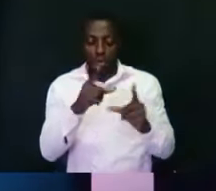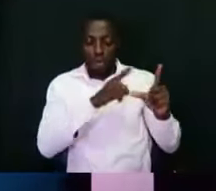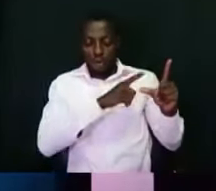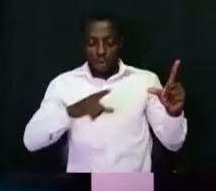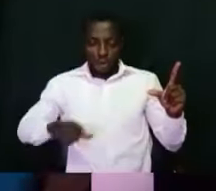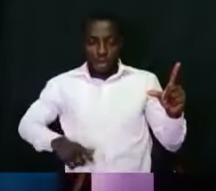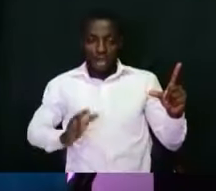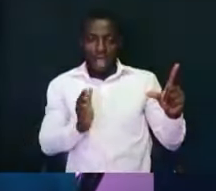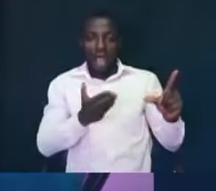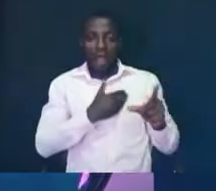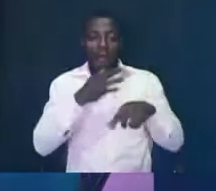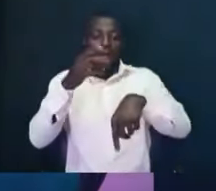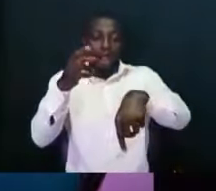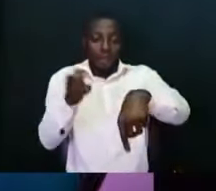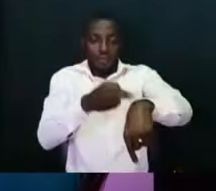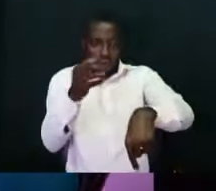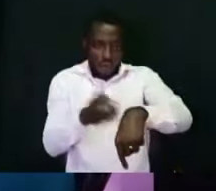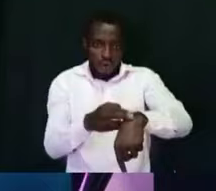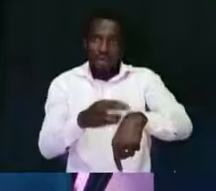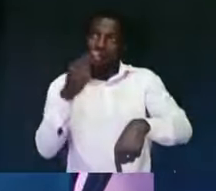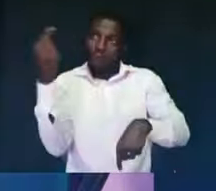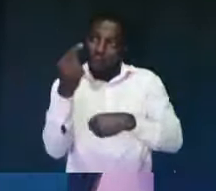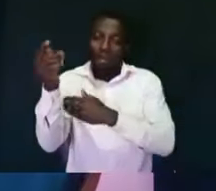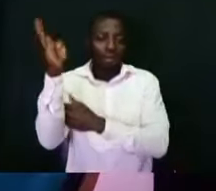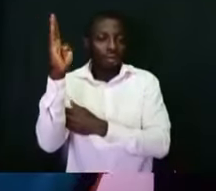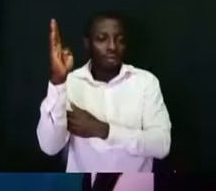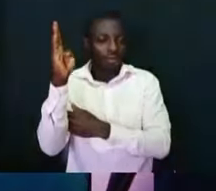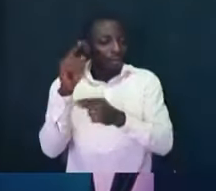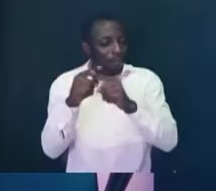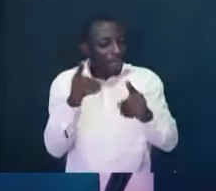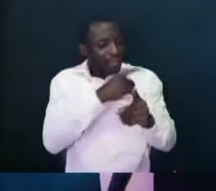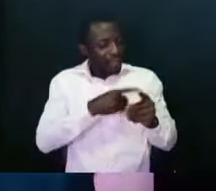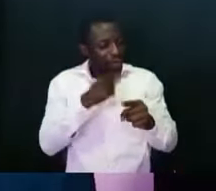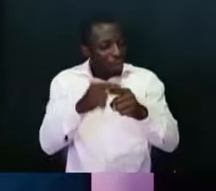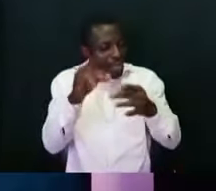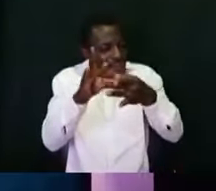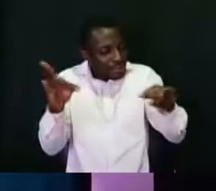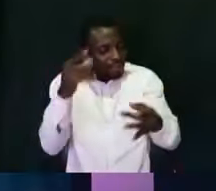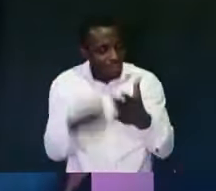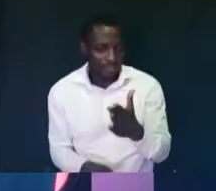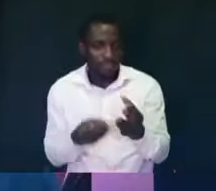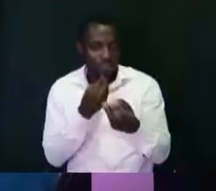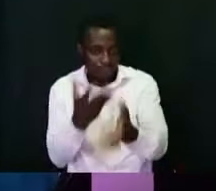And the only God. But this is how he put it.